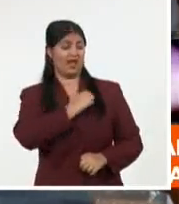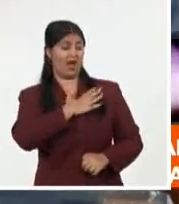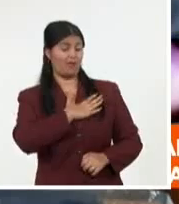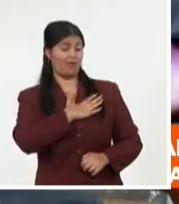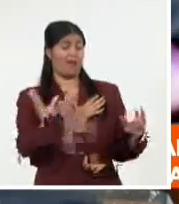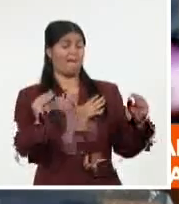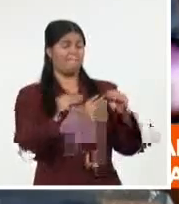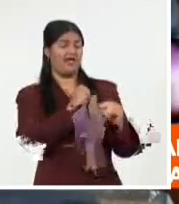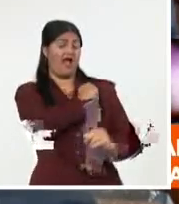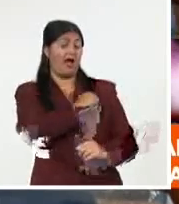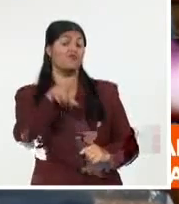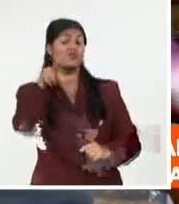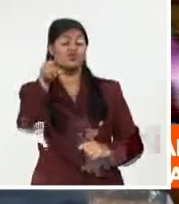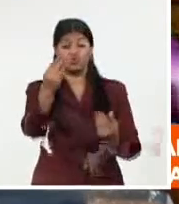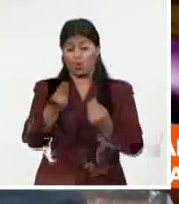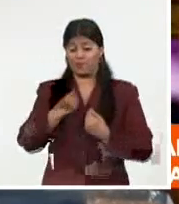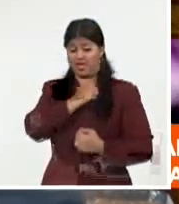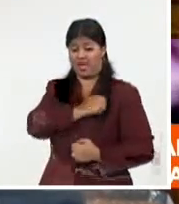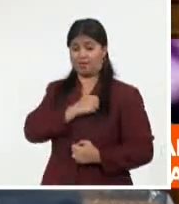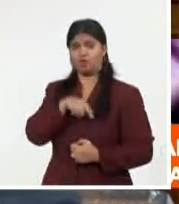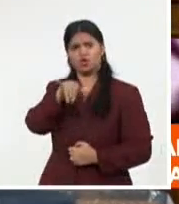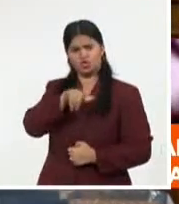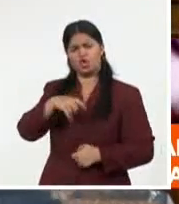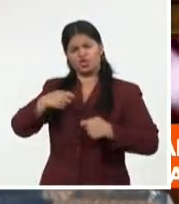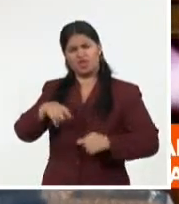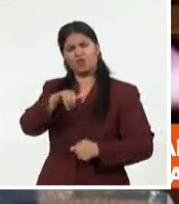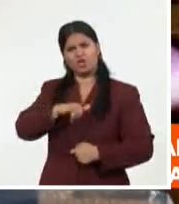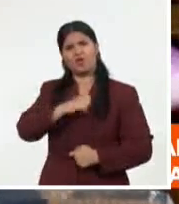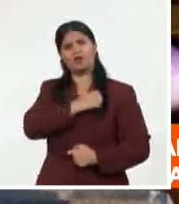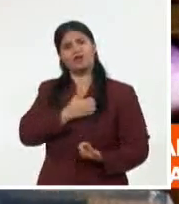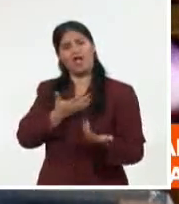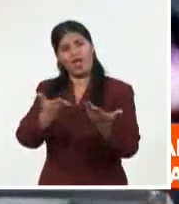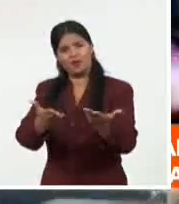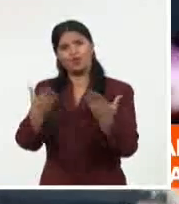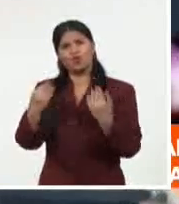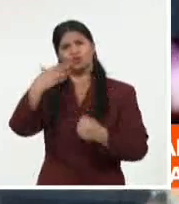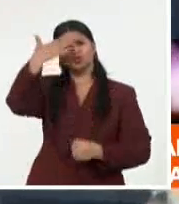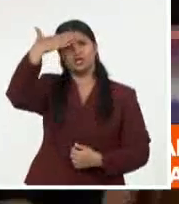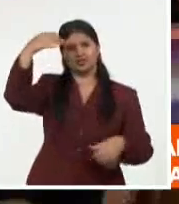can only be repaid with loss. Thank you very much.